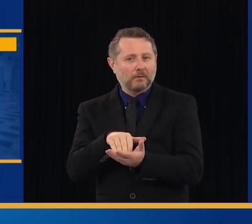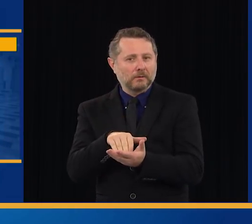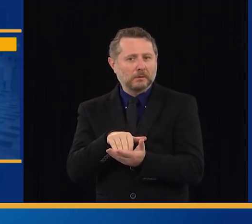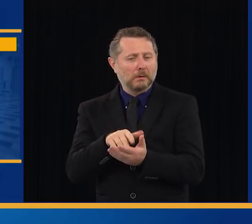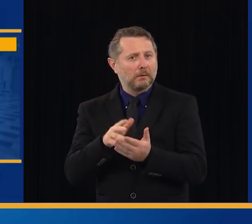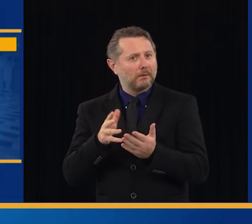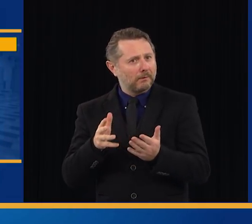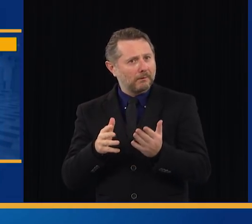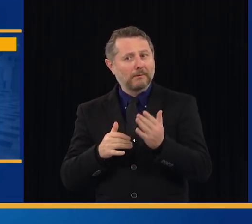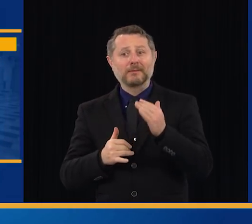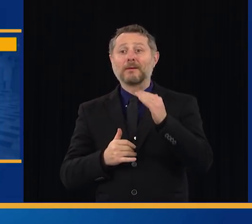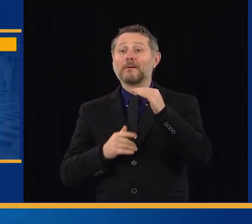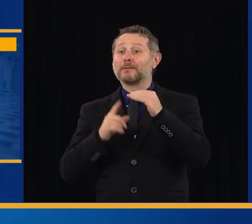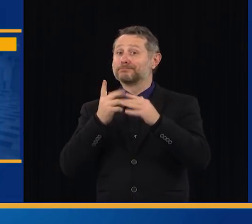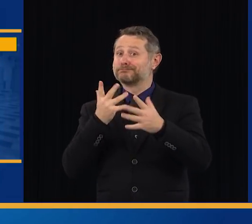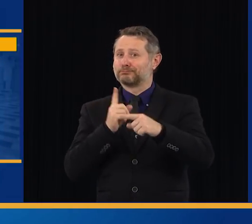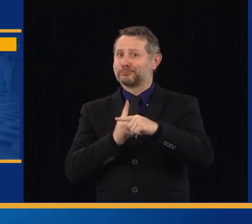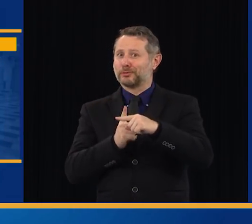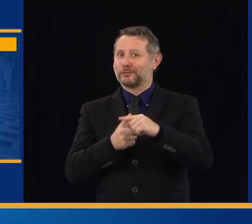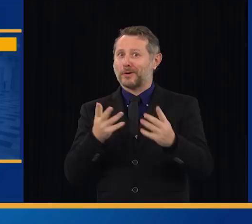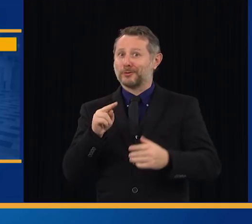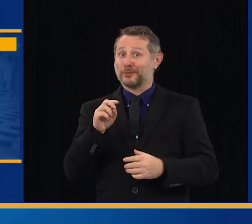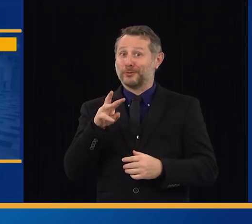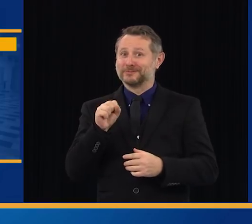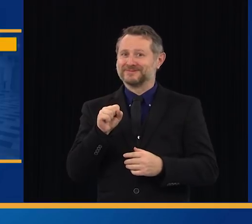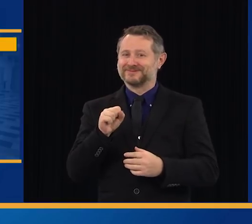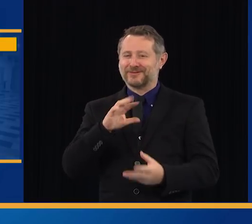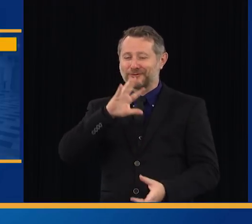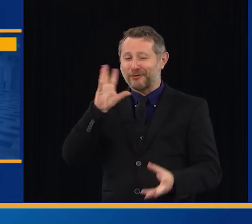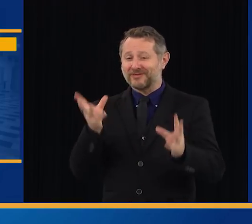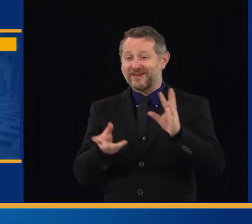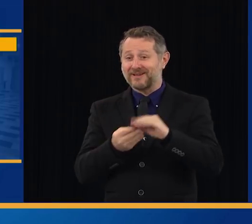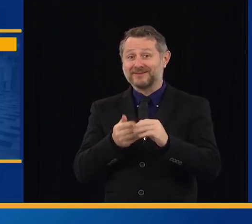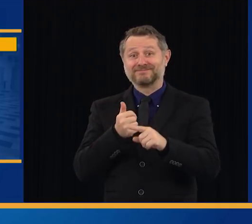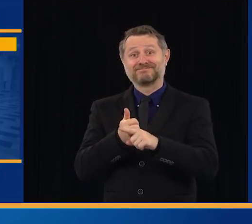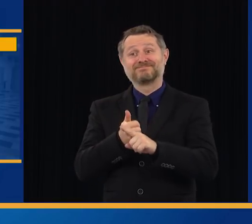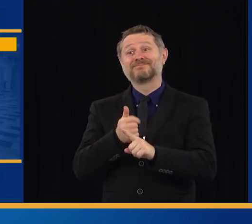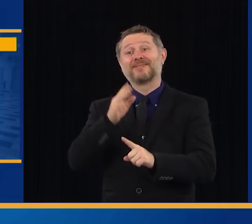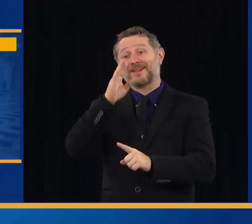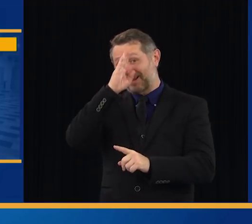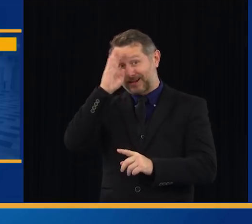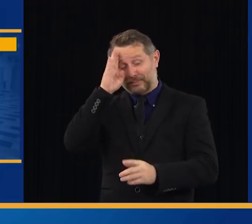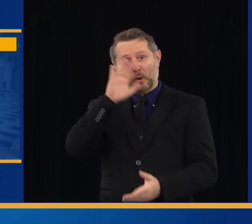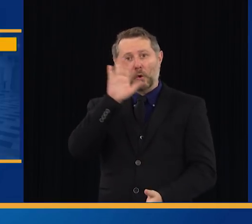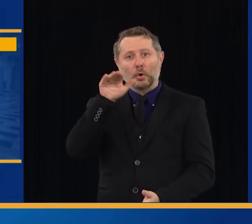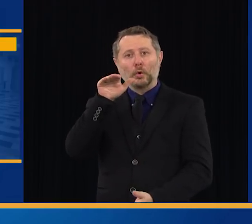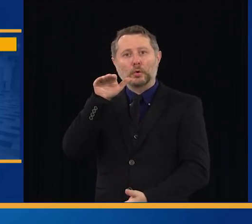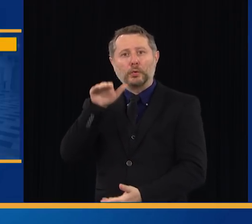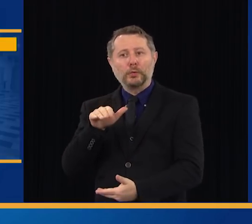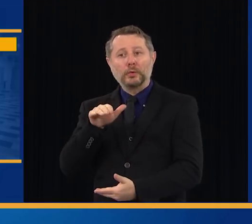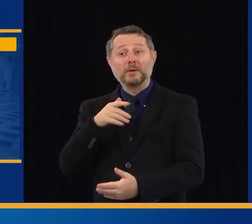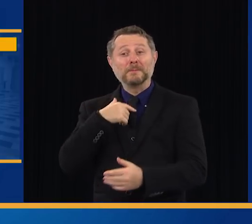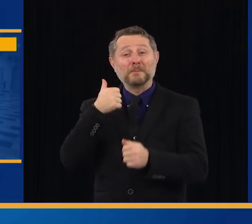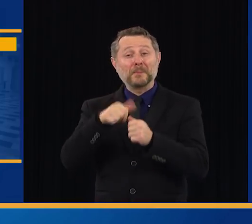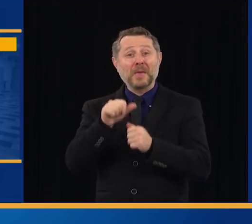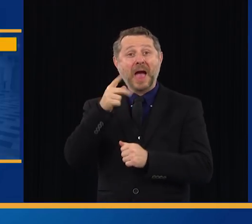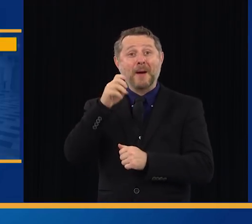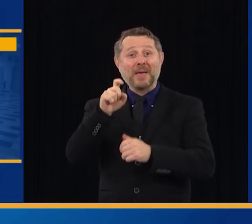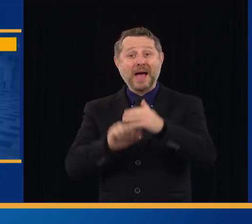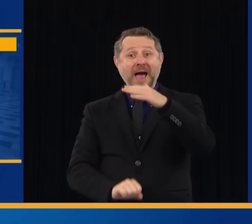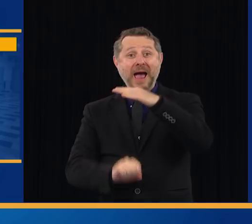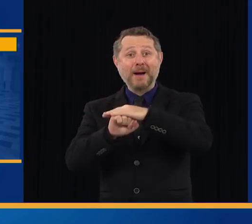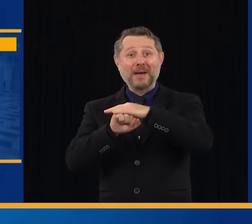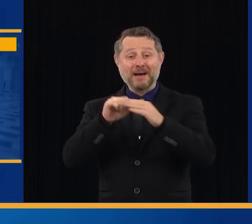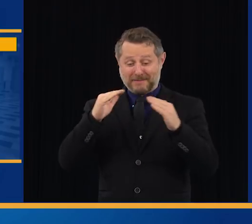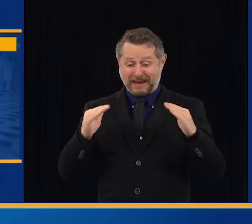That is good news. Total hospitalizations down. We talk about the flattening of the curve, the apex. How long is it